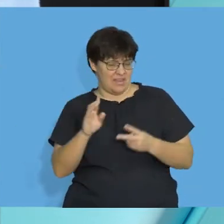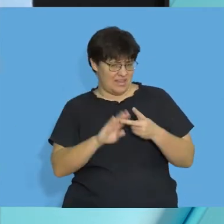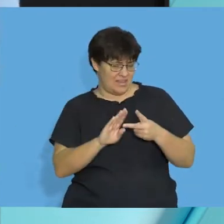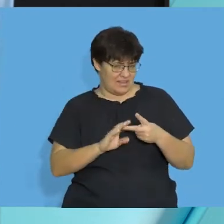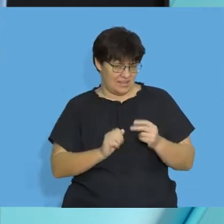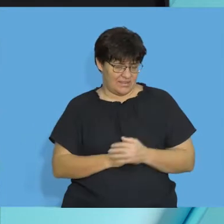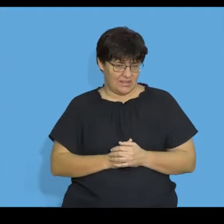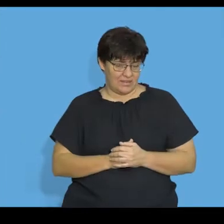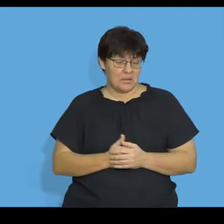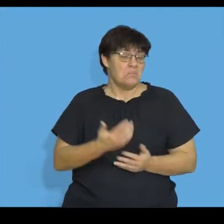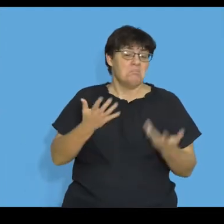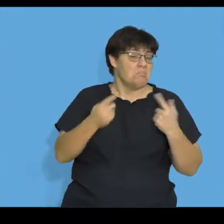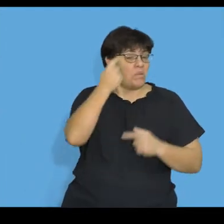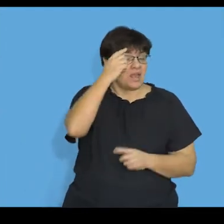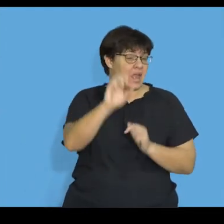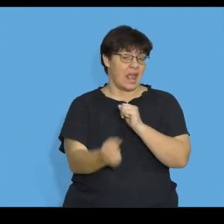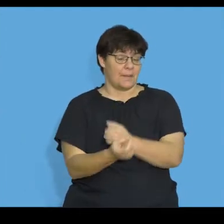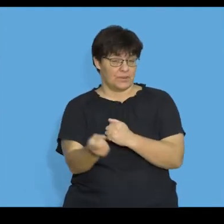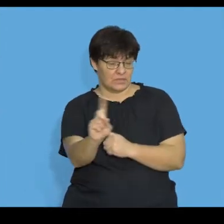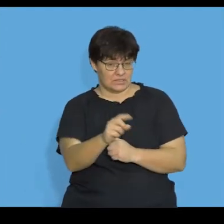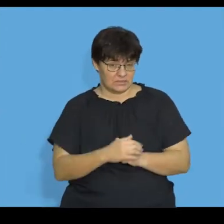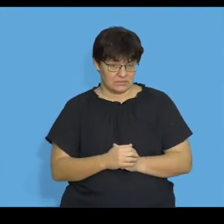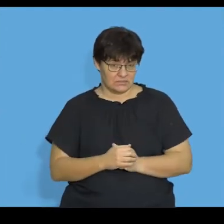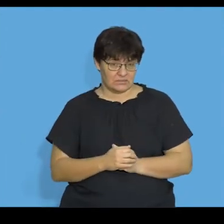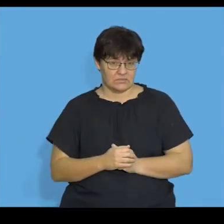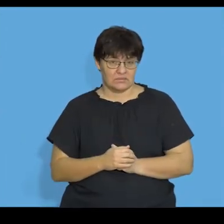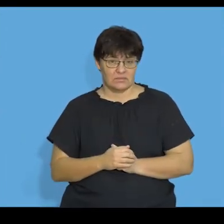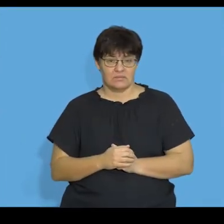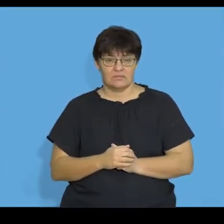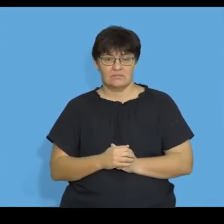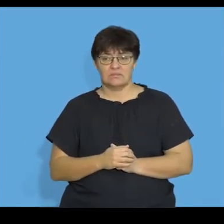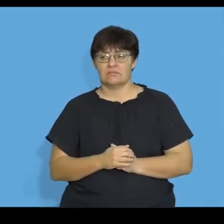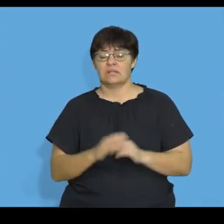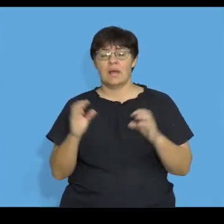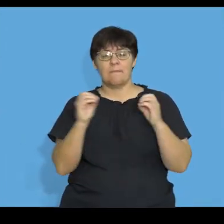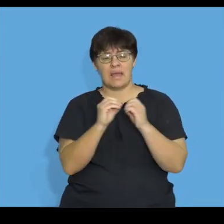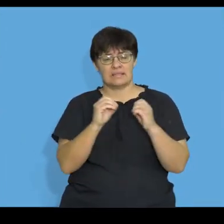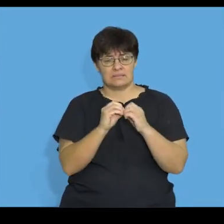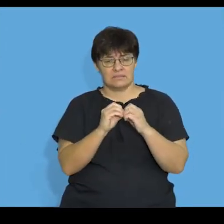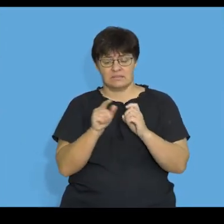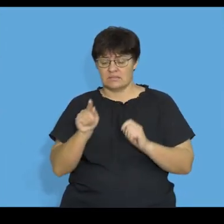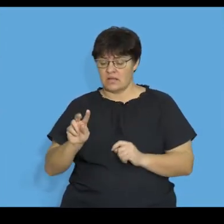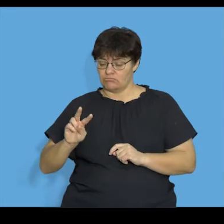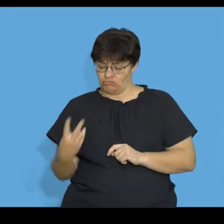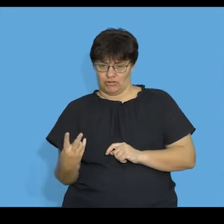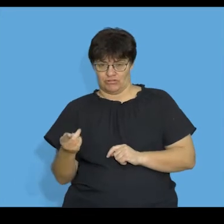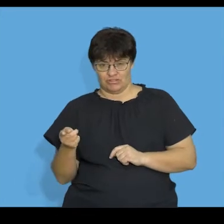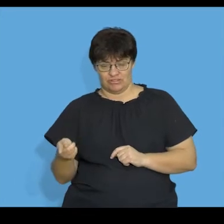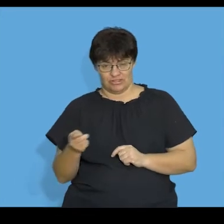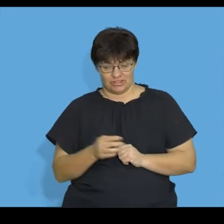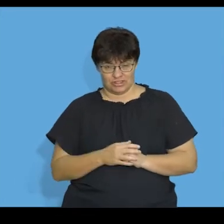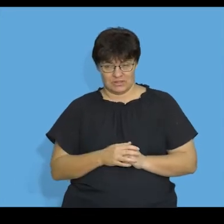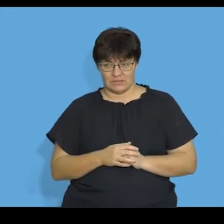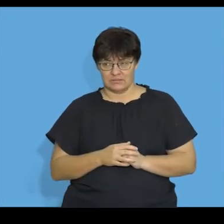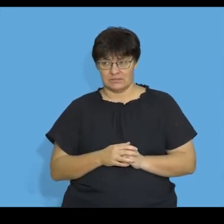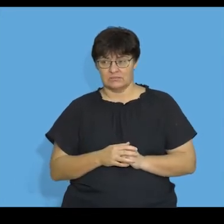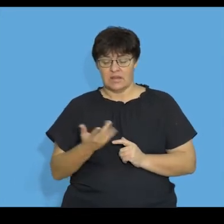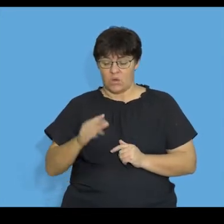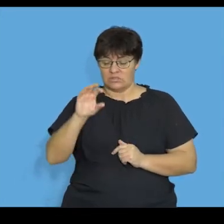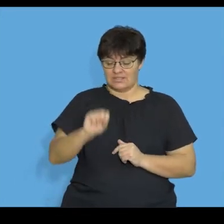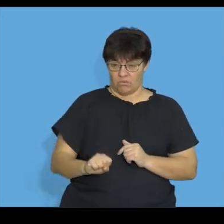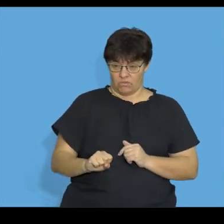think will happen if we change the pole of the magnet? And so what we've got here is